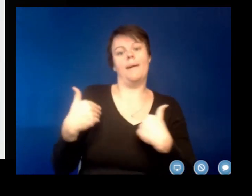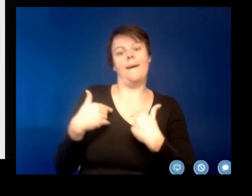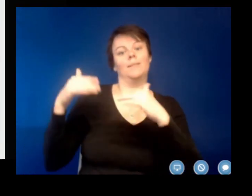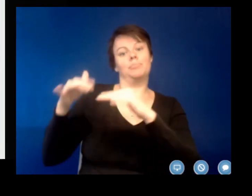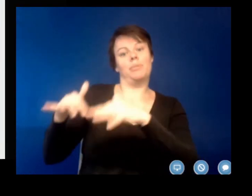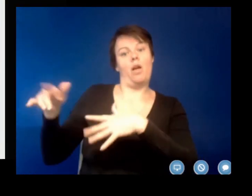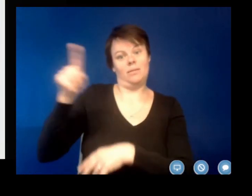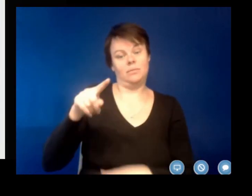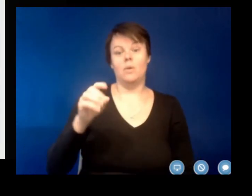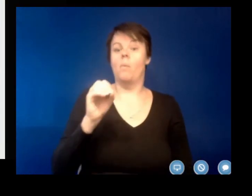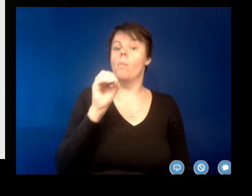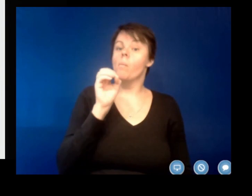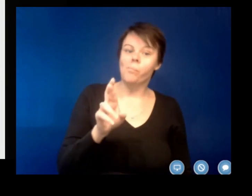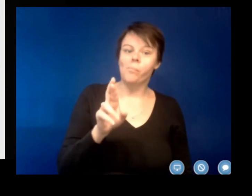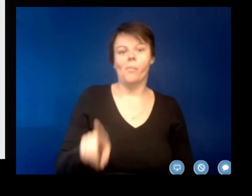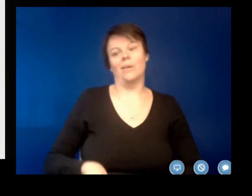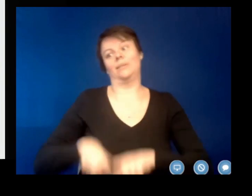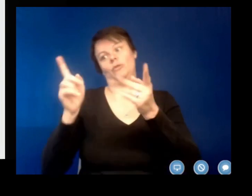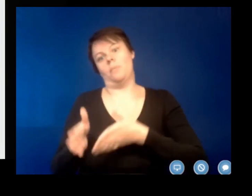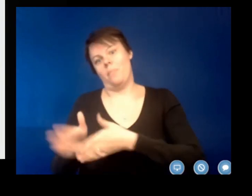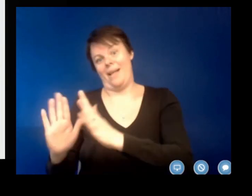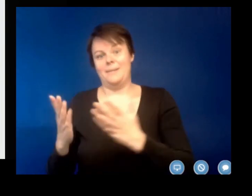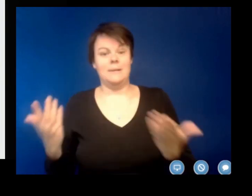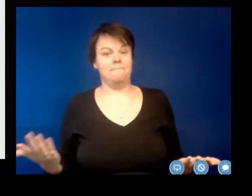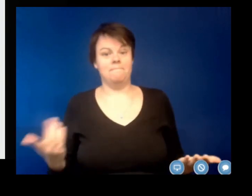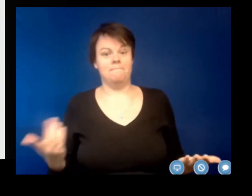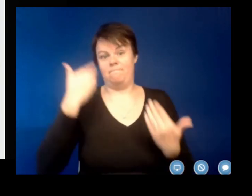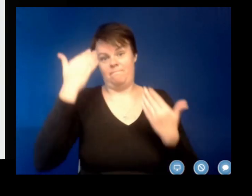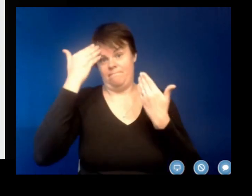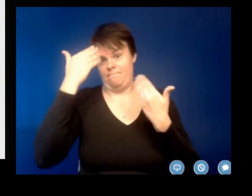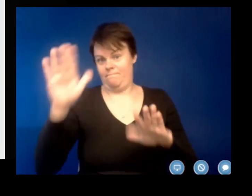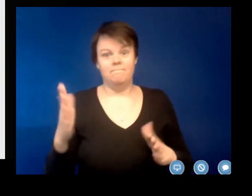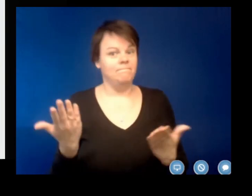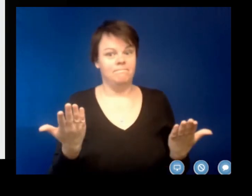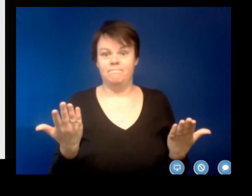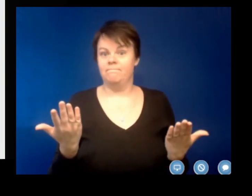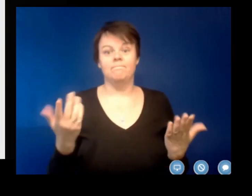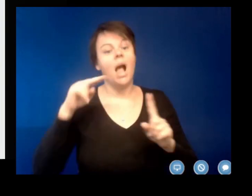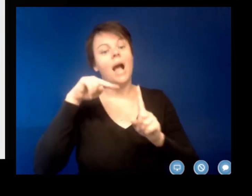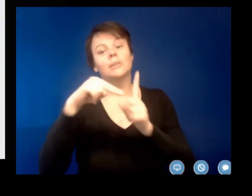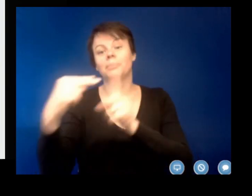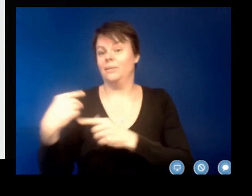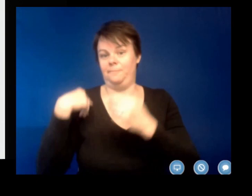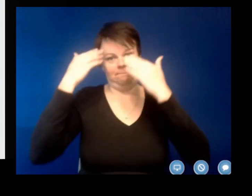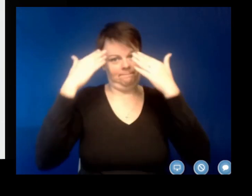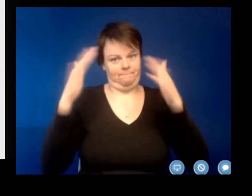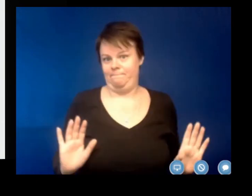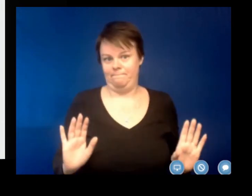more research which is dealing with this complexity of the understanding of the world